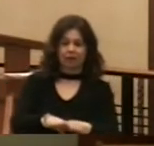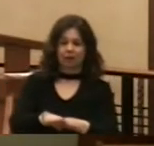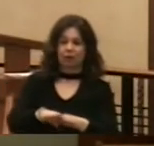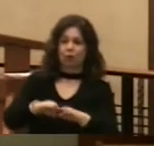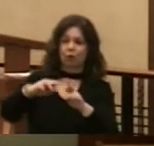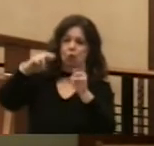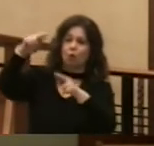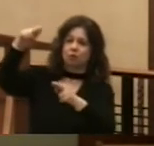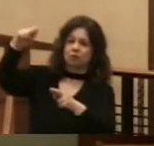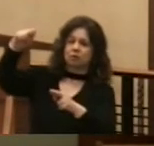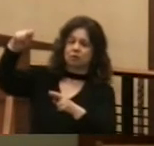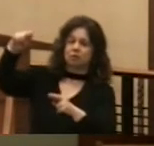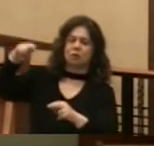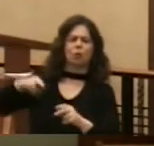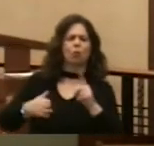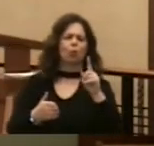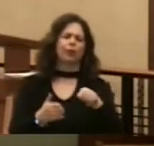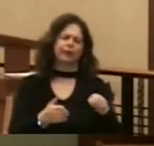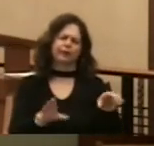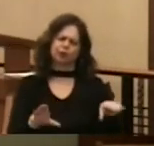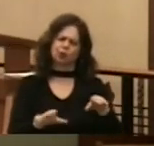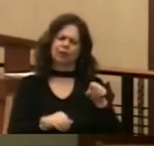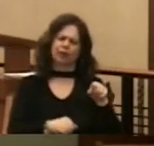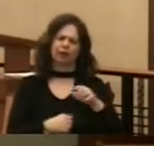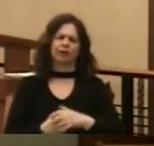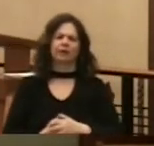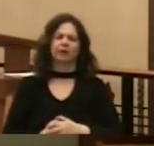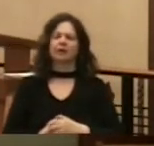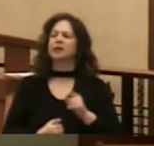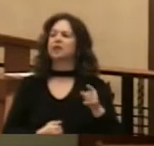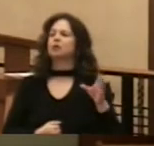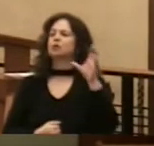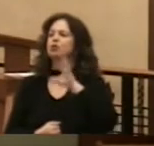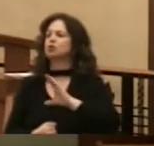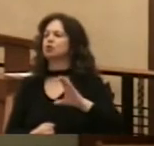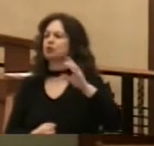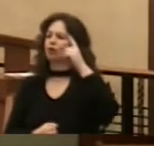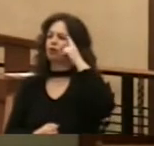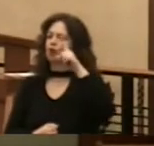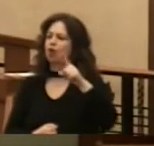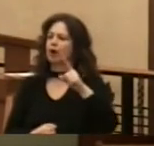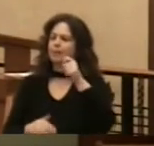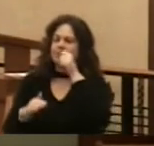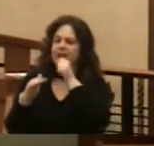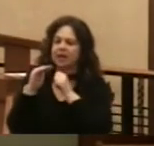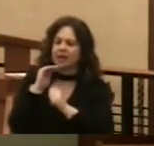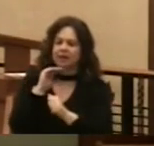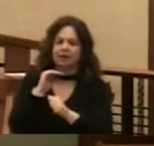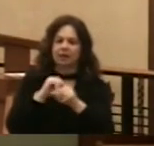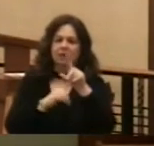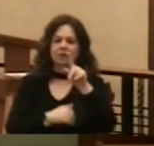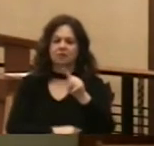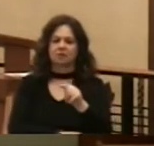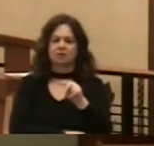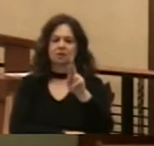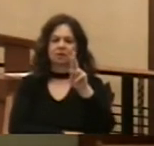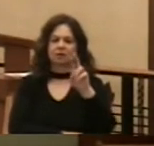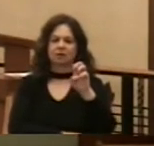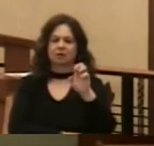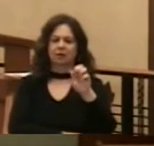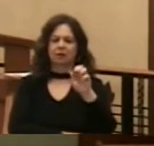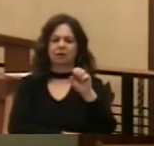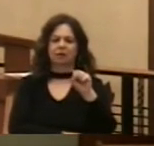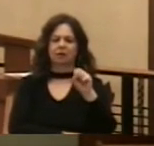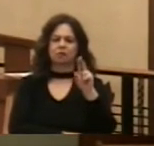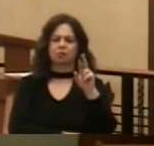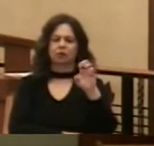really doing there? He was searching for hidden treasure. Maybe you have heard about